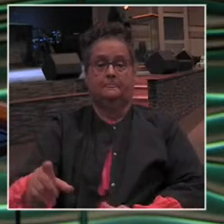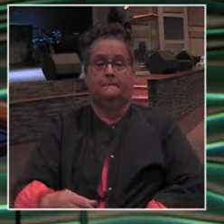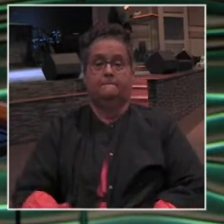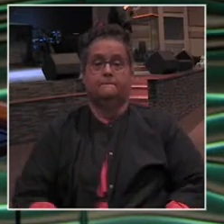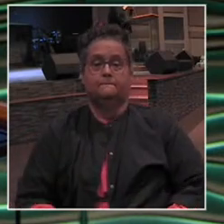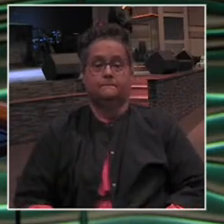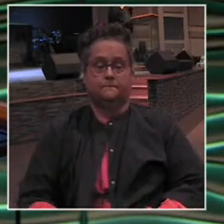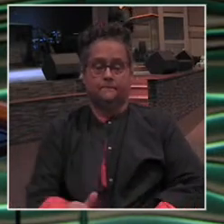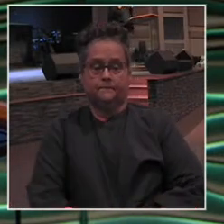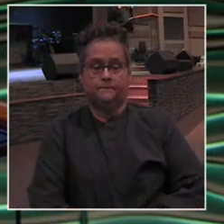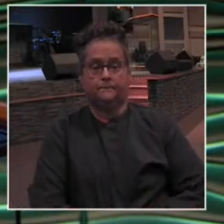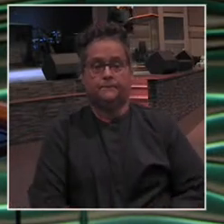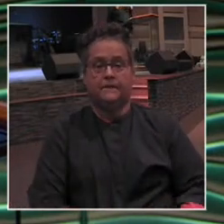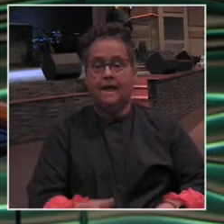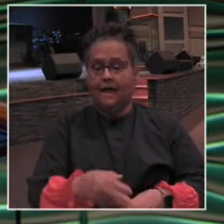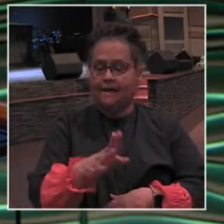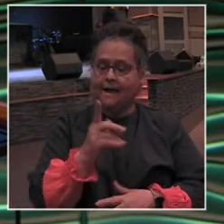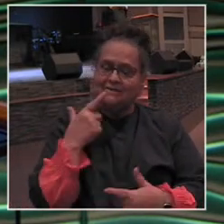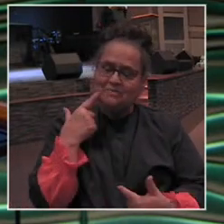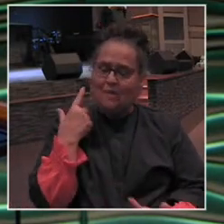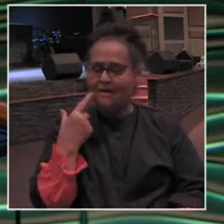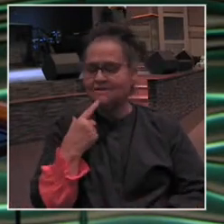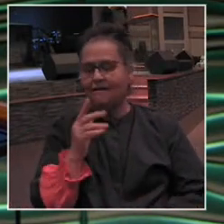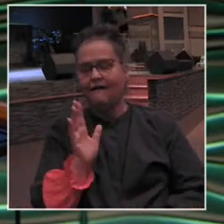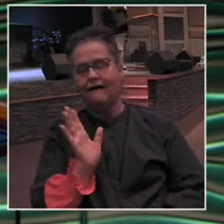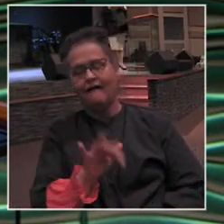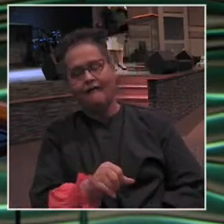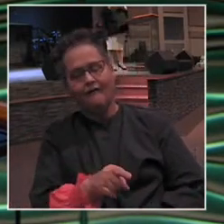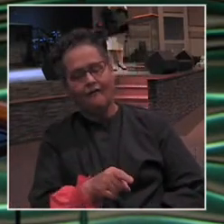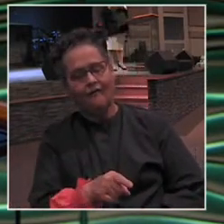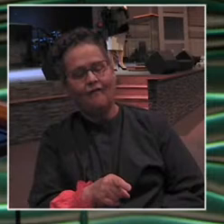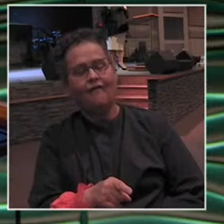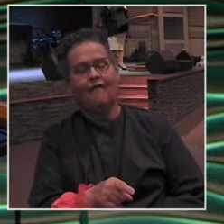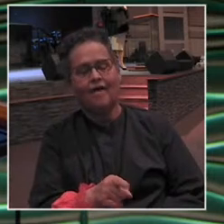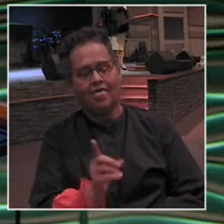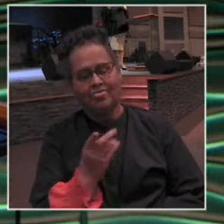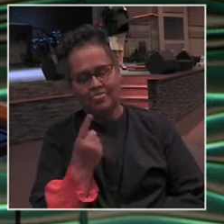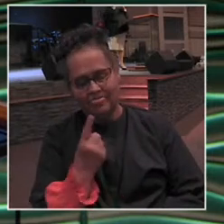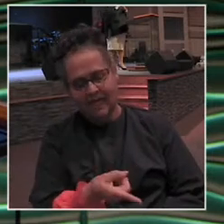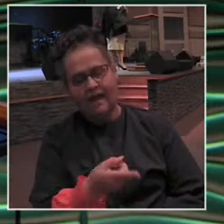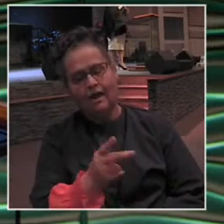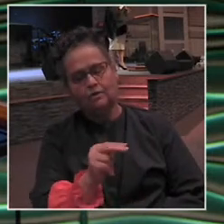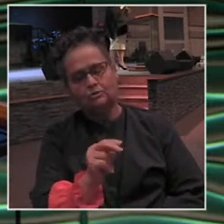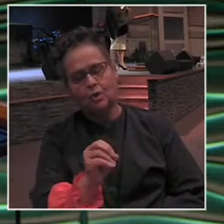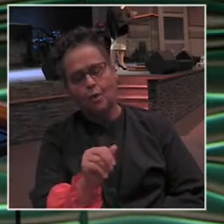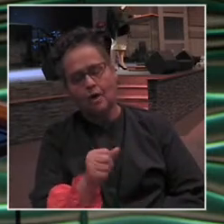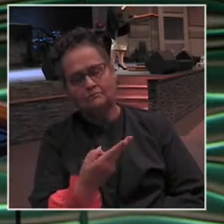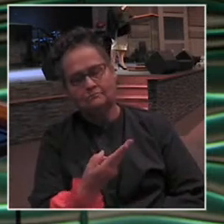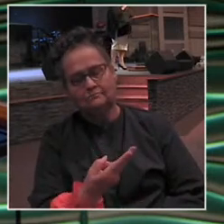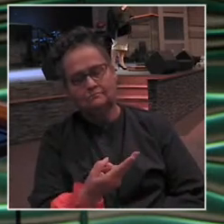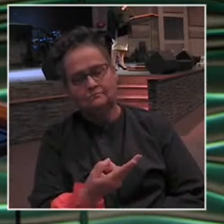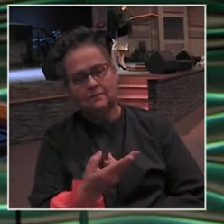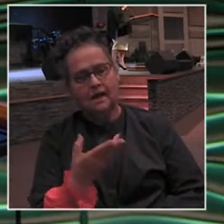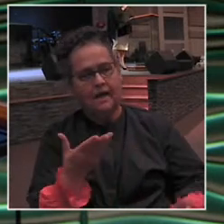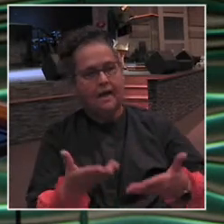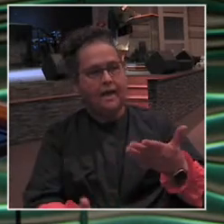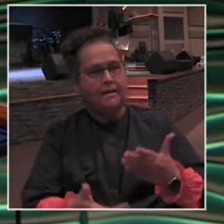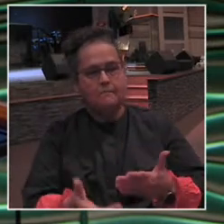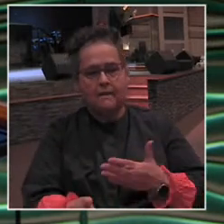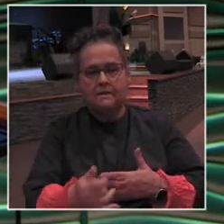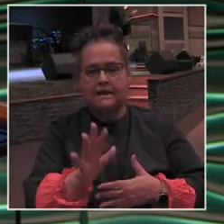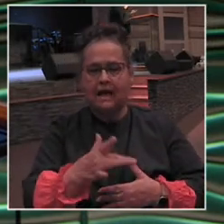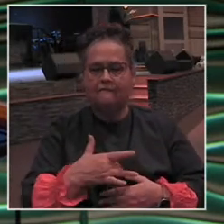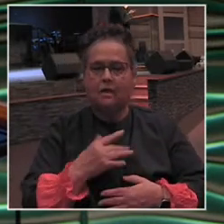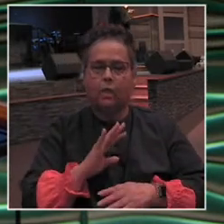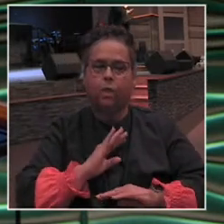there was this moment as God smiled down and he said, "Oh yes, there's Noah." And maybe God felt a bit